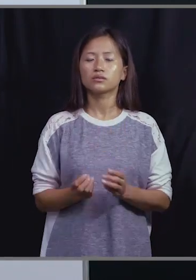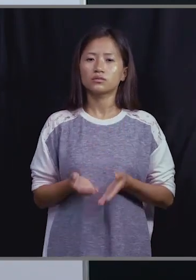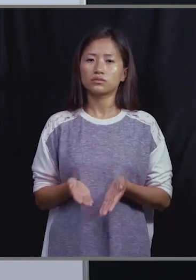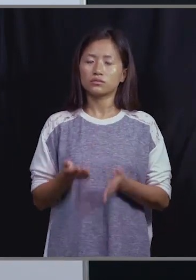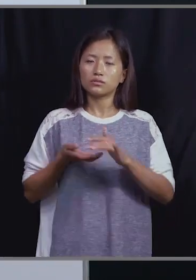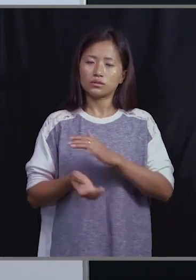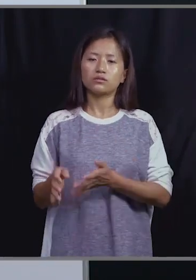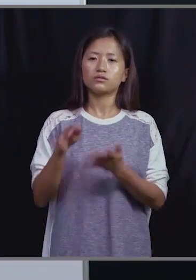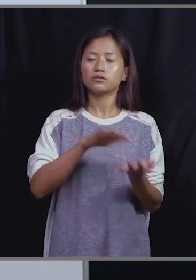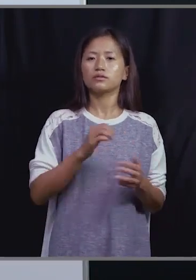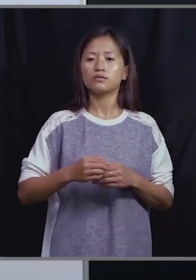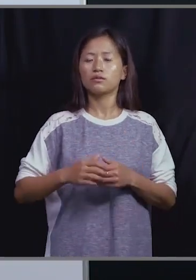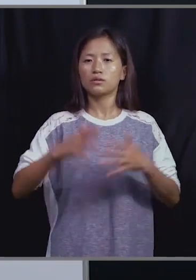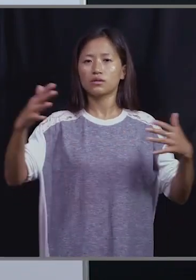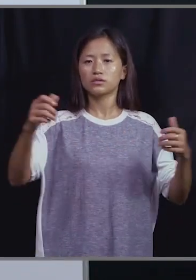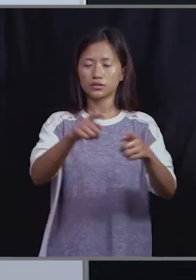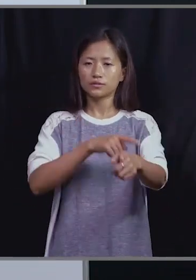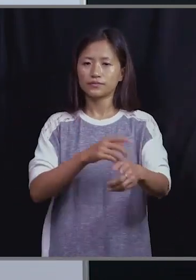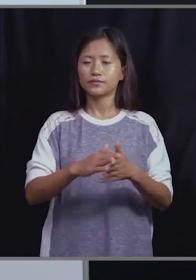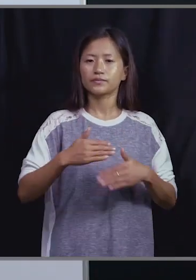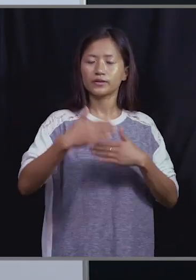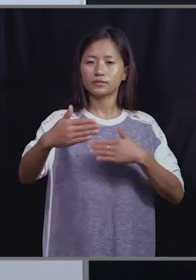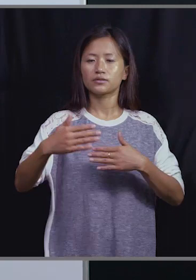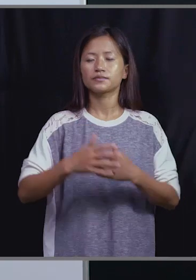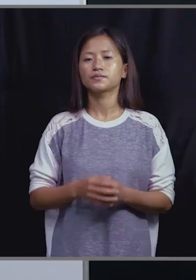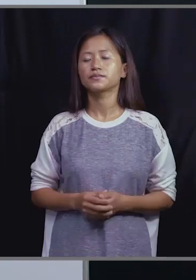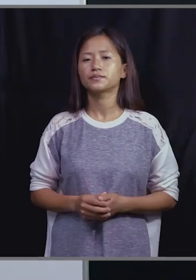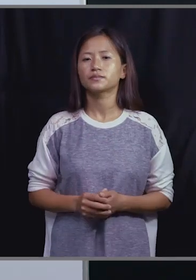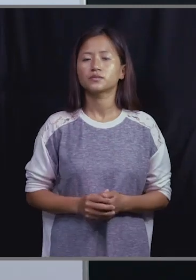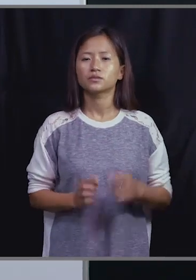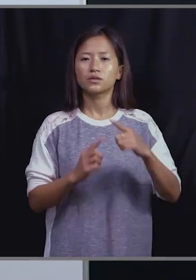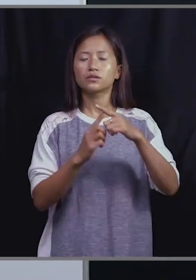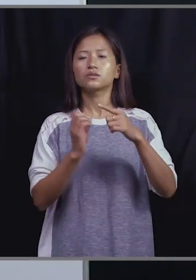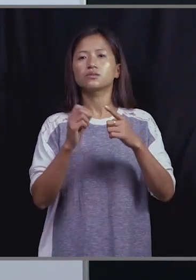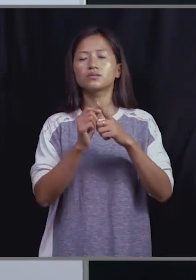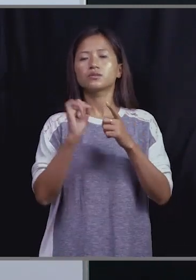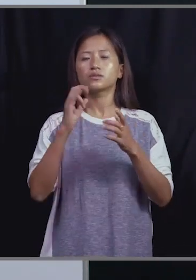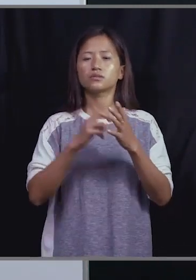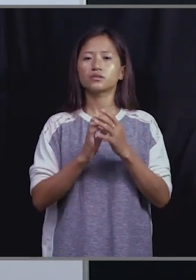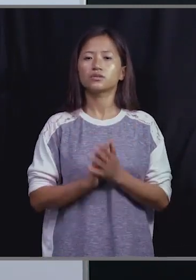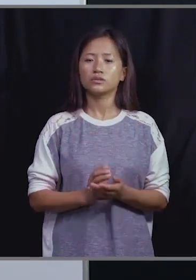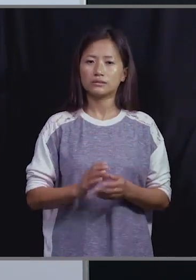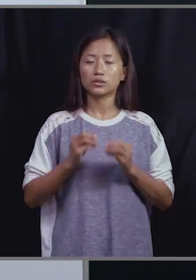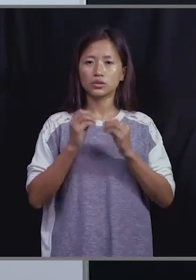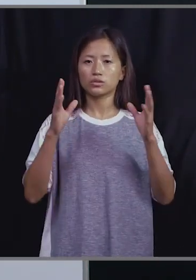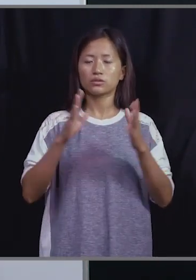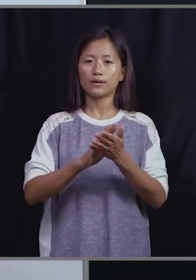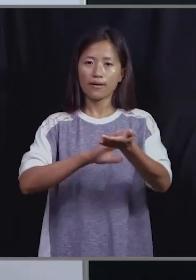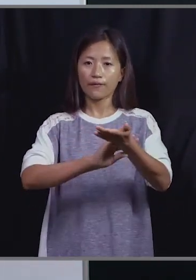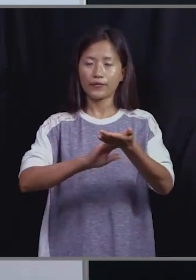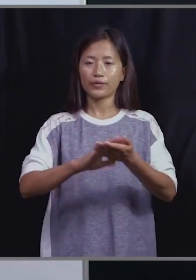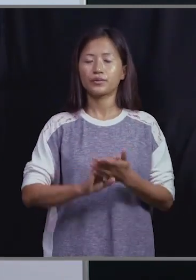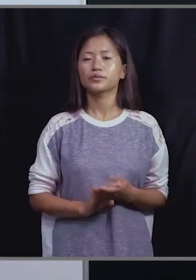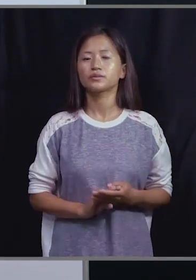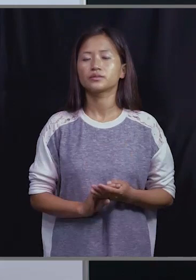a large extent. Okay, our next topic is this shock therapy. Okay, the shock